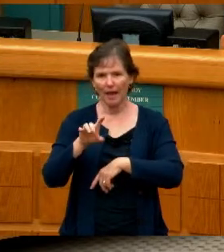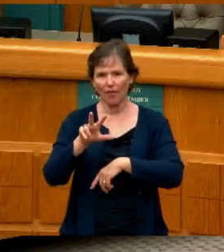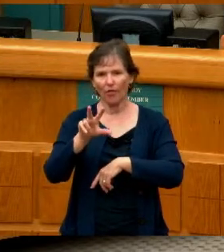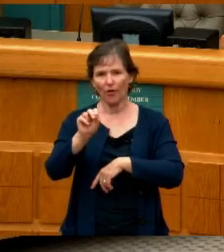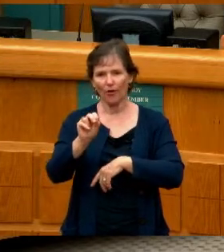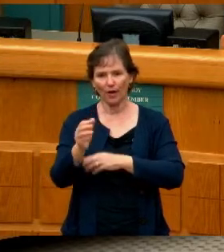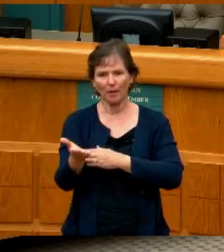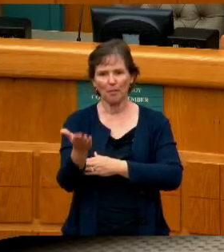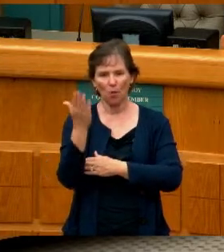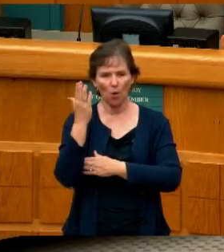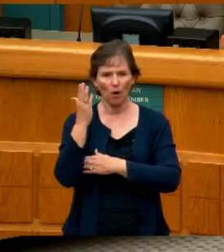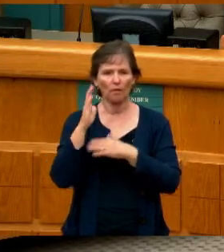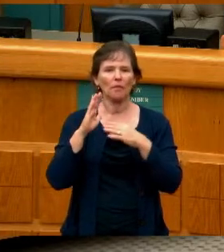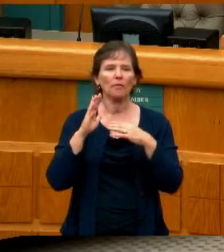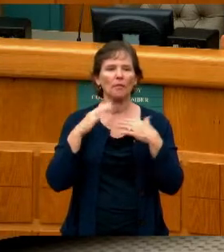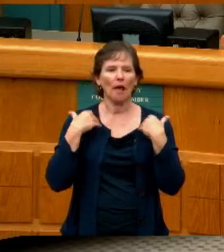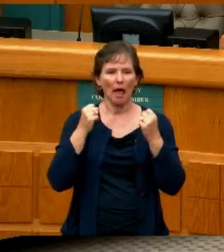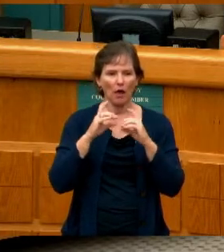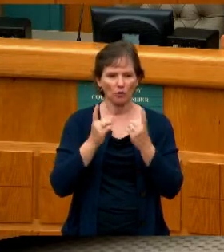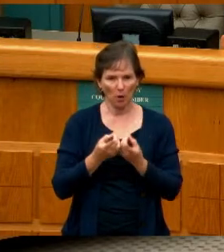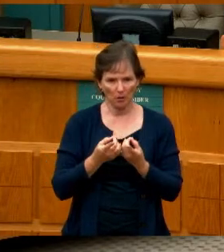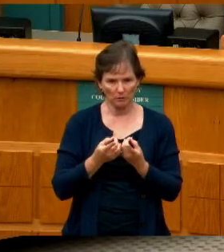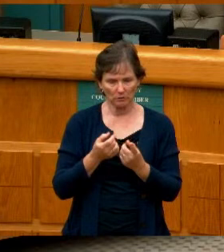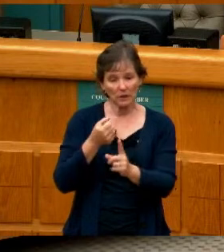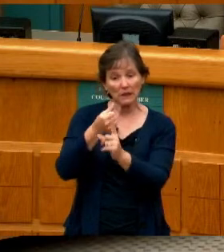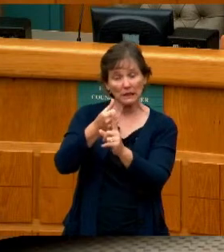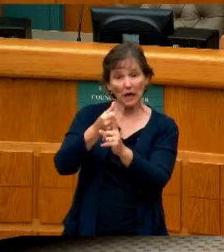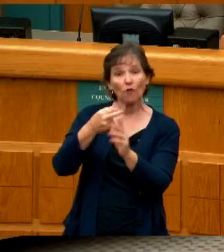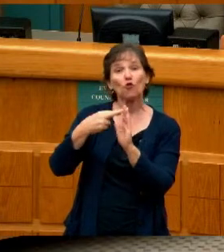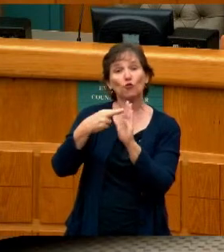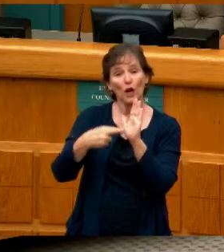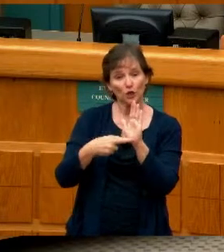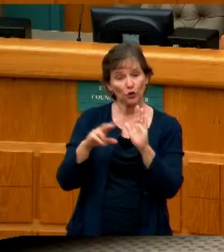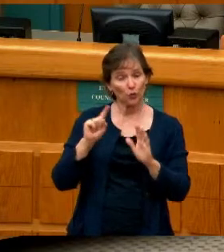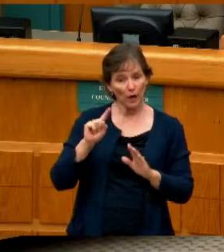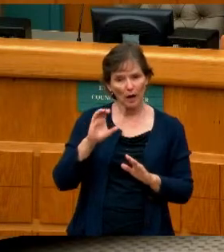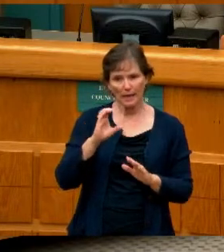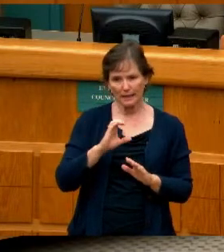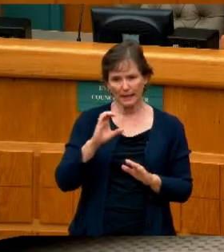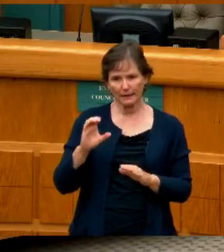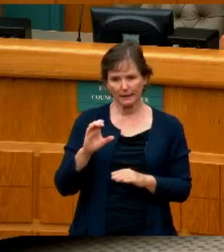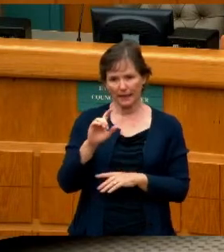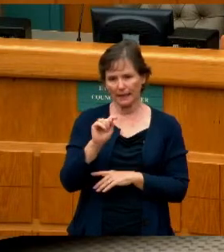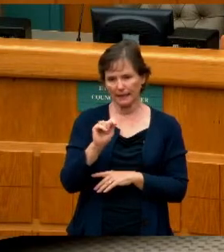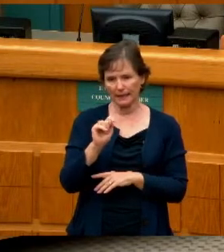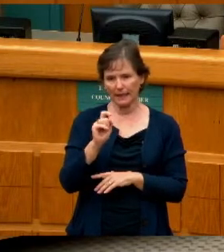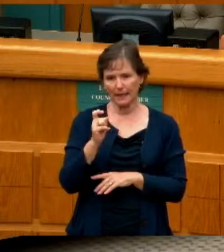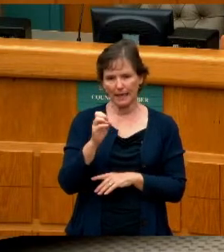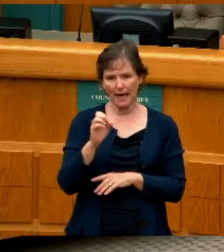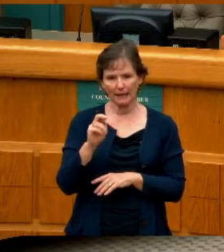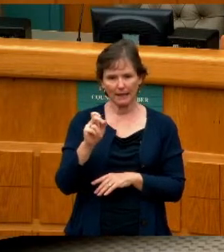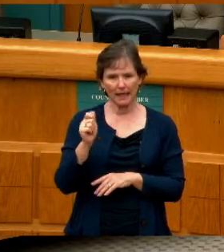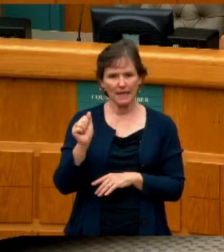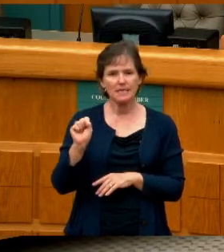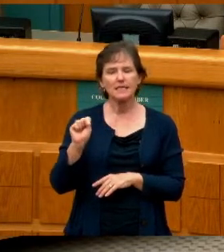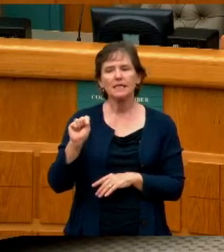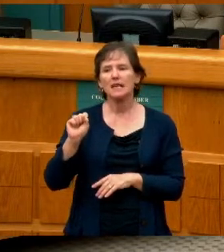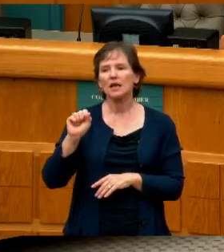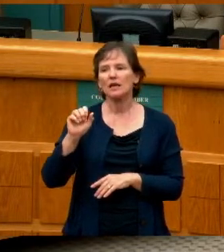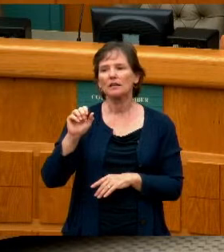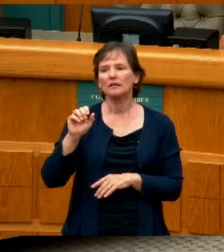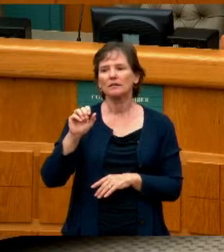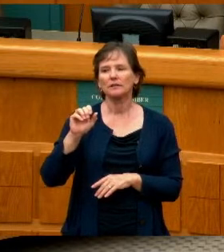and our next drive-through will be this coming Saturday at 8:30 in the morning at the health district. You can self-register